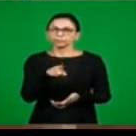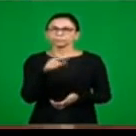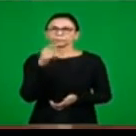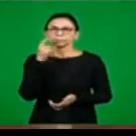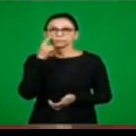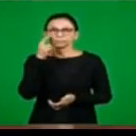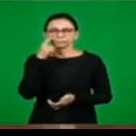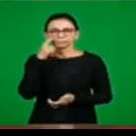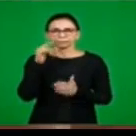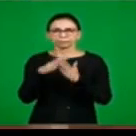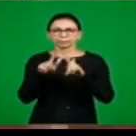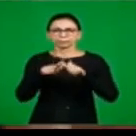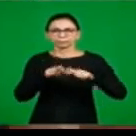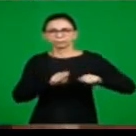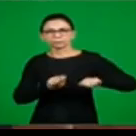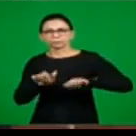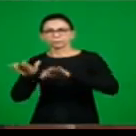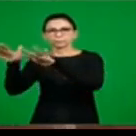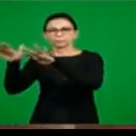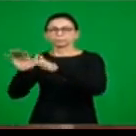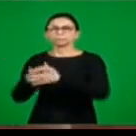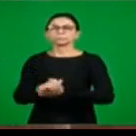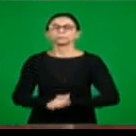Songs of Solomon, the church that stayed behind.